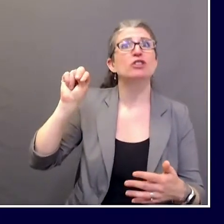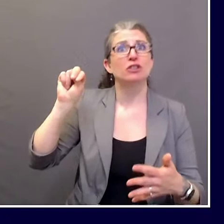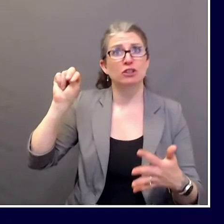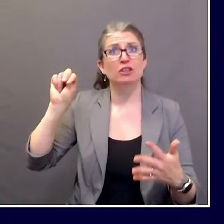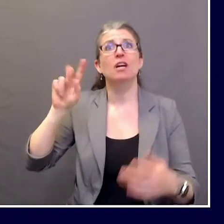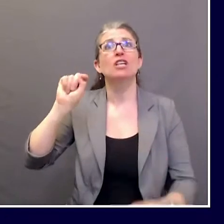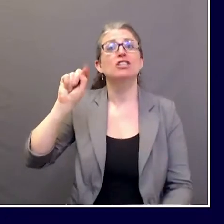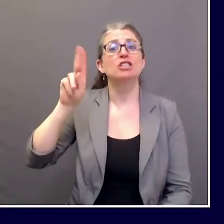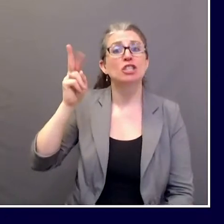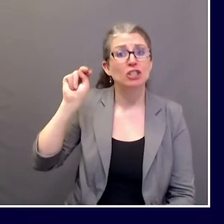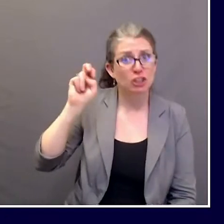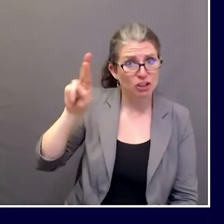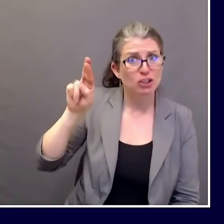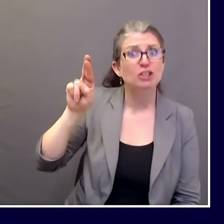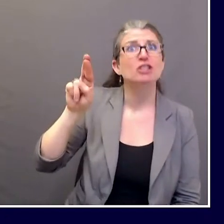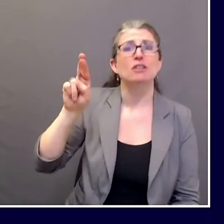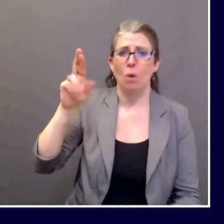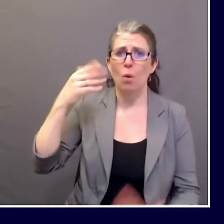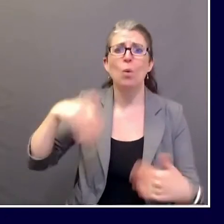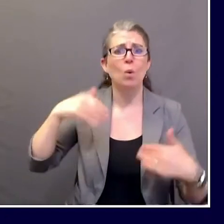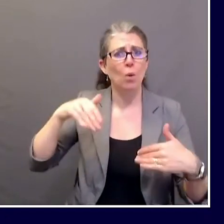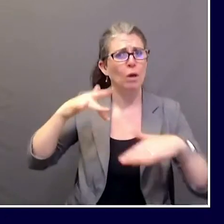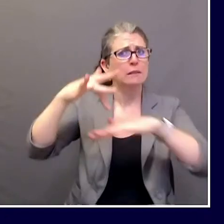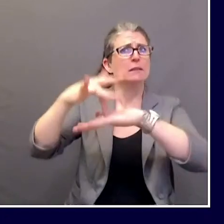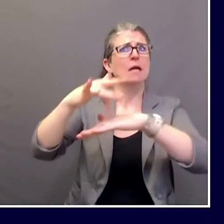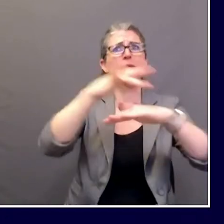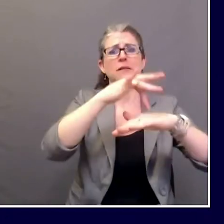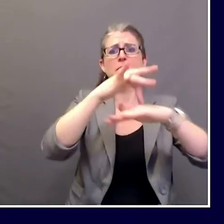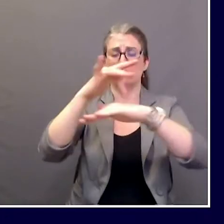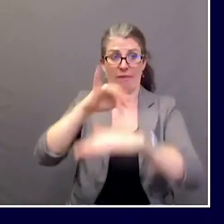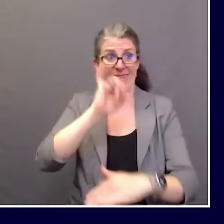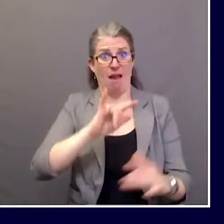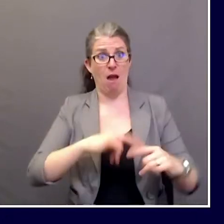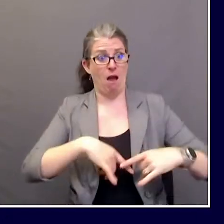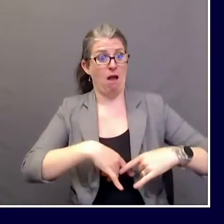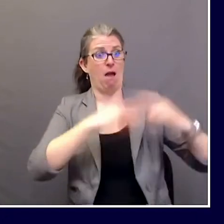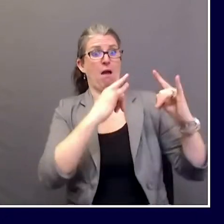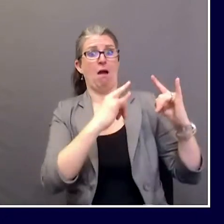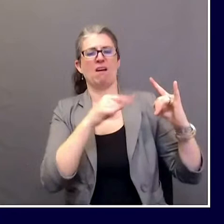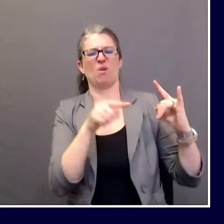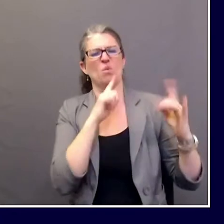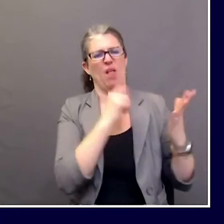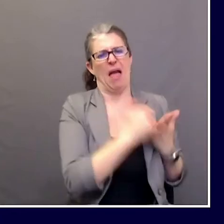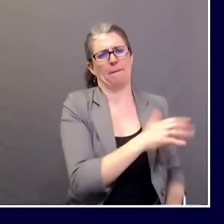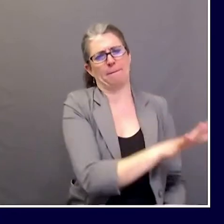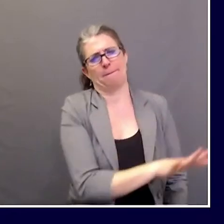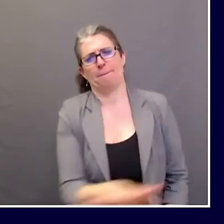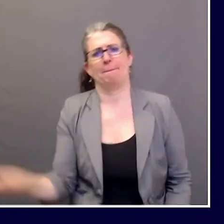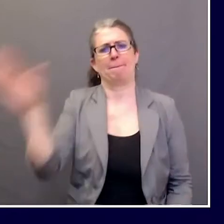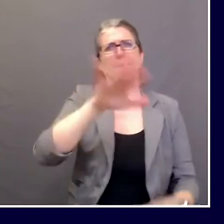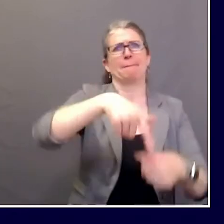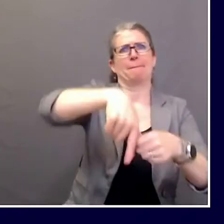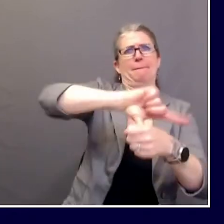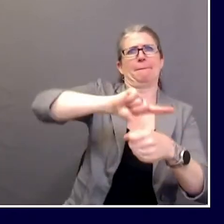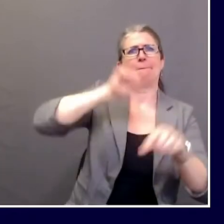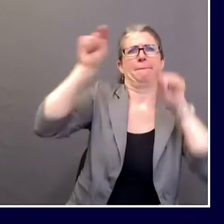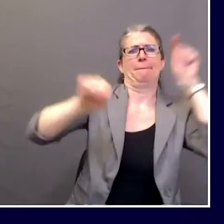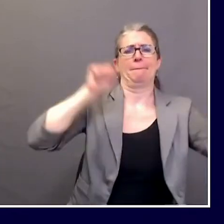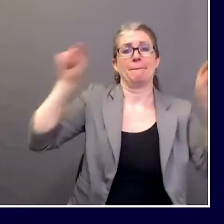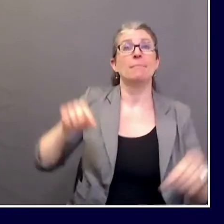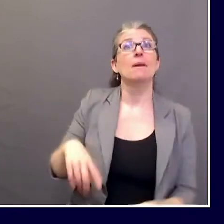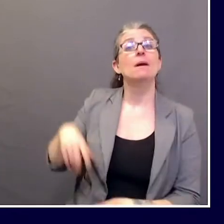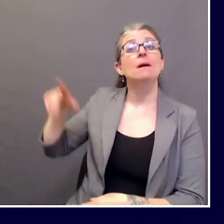pharmacy, every major pharmacy, Hannaford's and Shaw's and other places, and the FQHCs and the